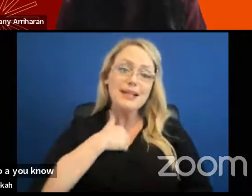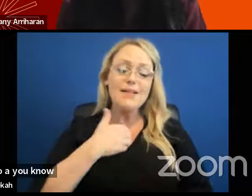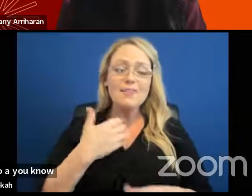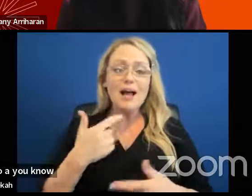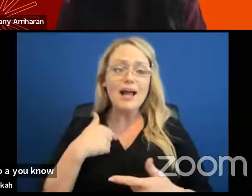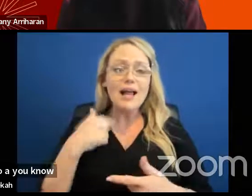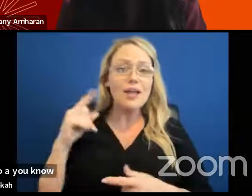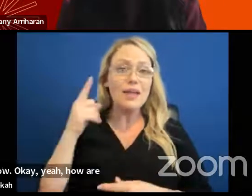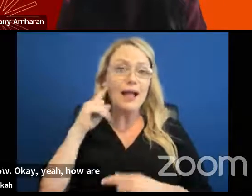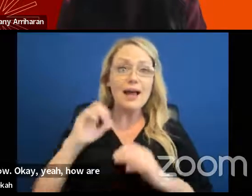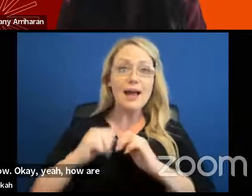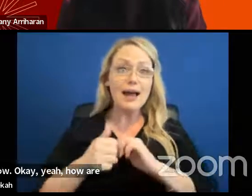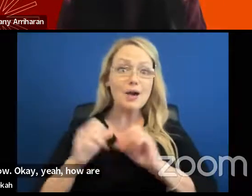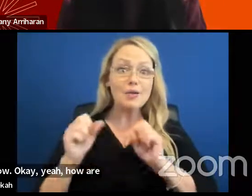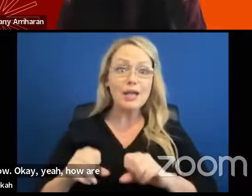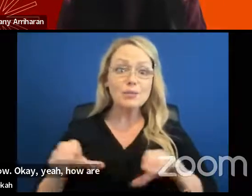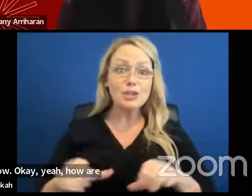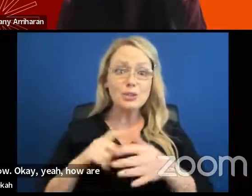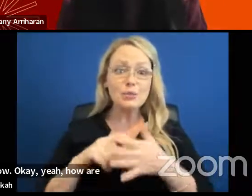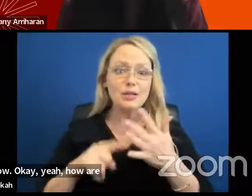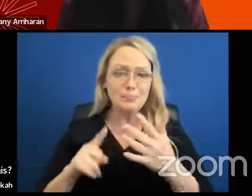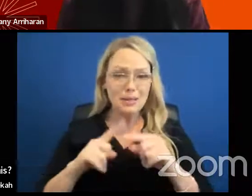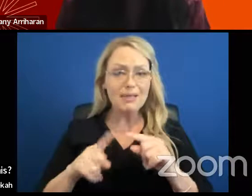how are we gonna do this? But yeah, there's empty houses.